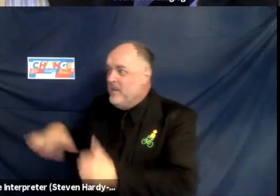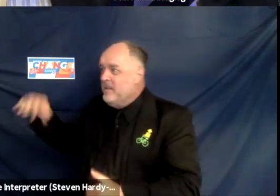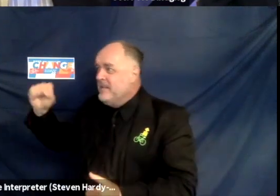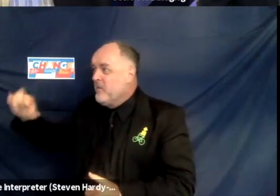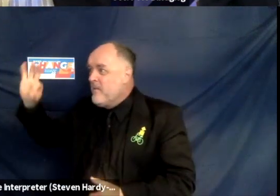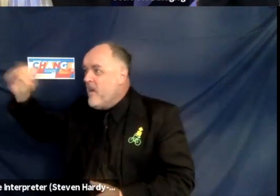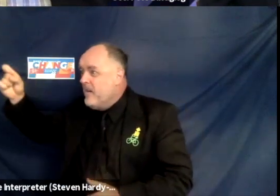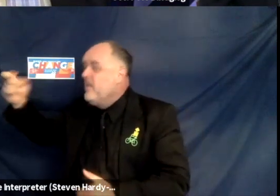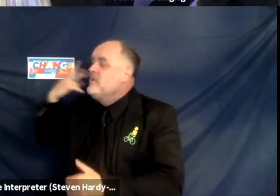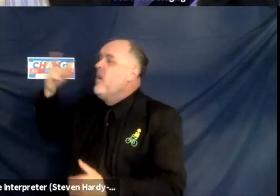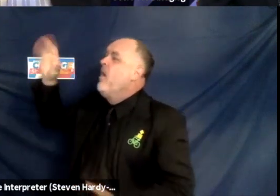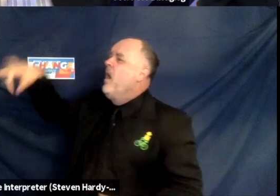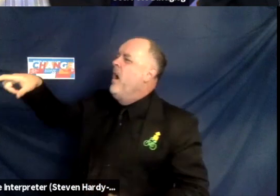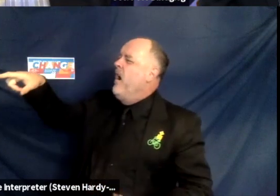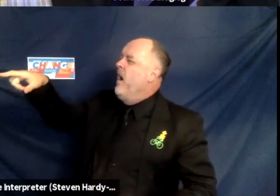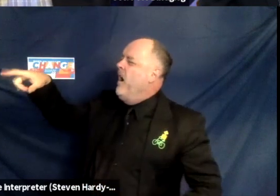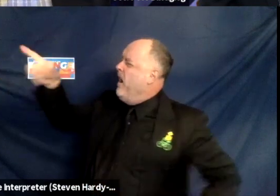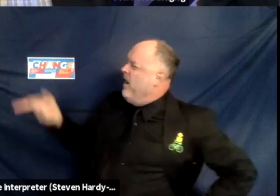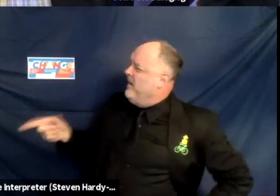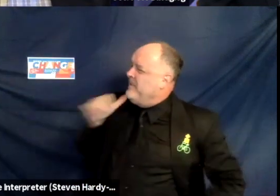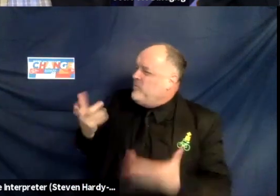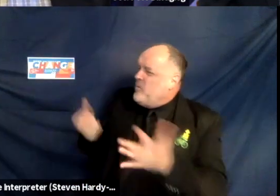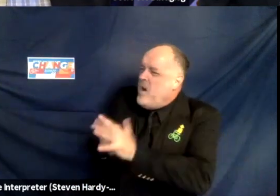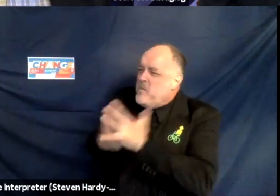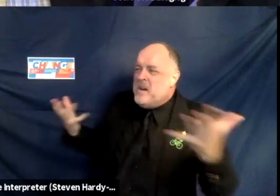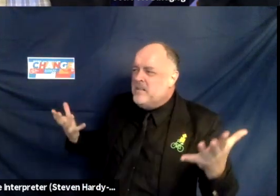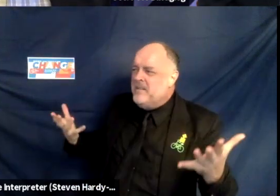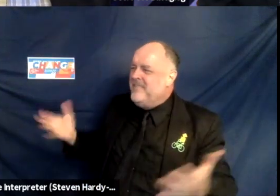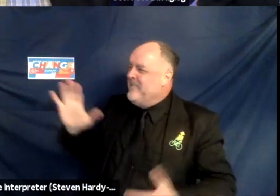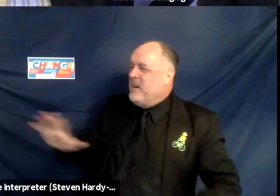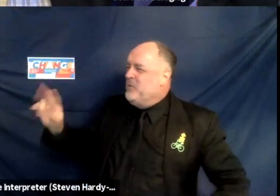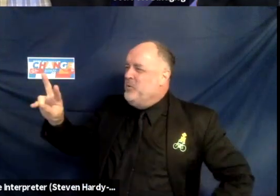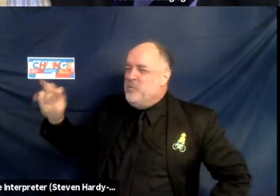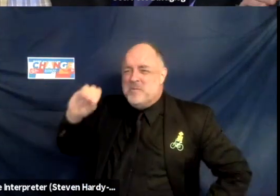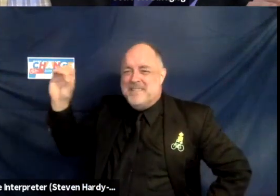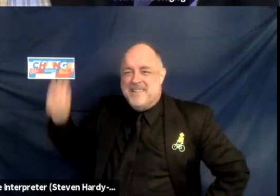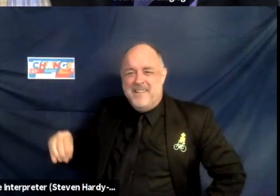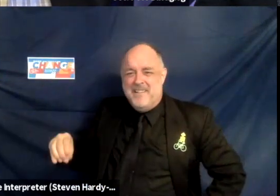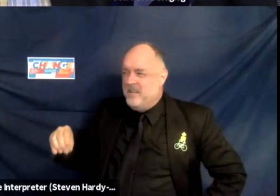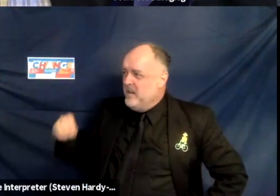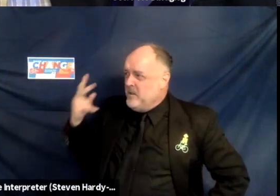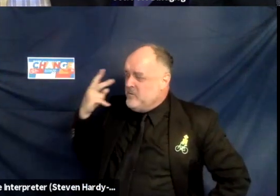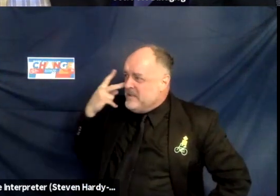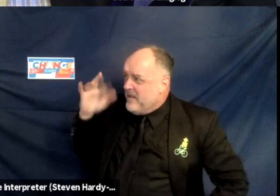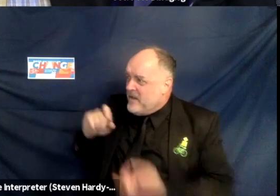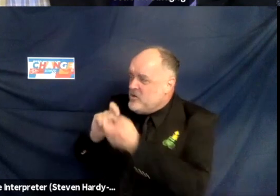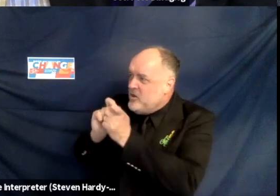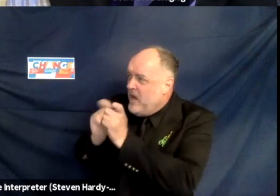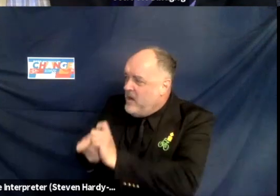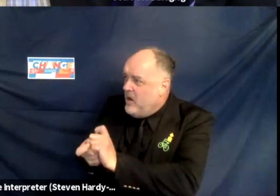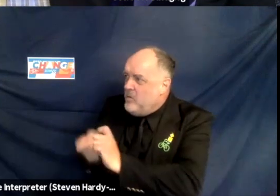much, it's about 2% in terms of the rate of people who commute to work by bike, you tend to see step changes in terms of the